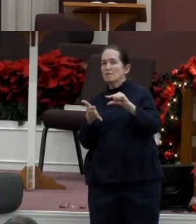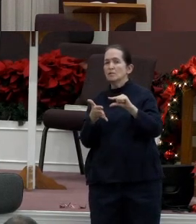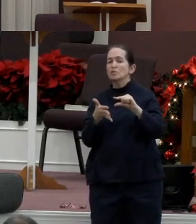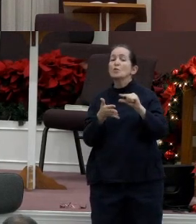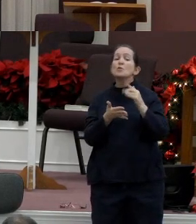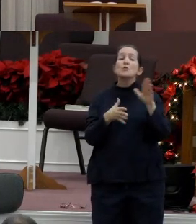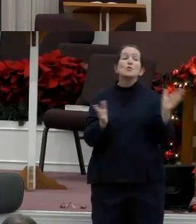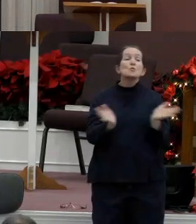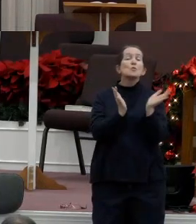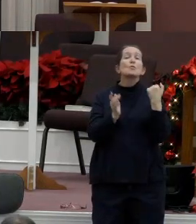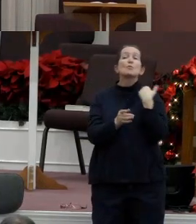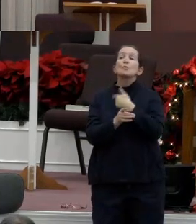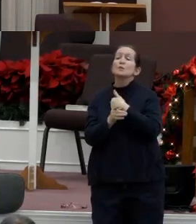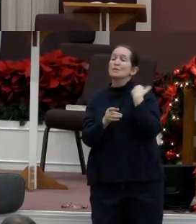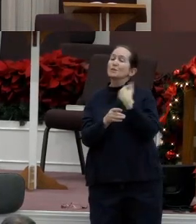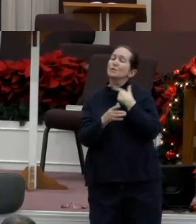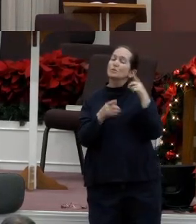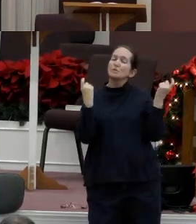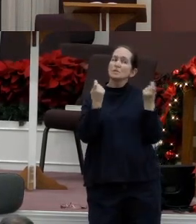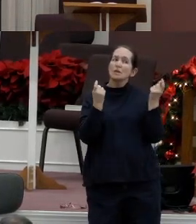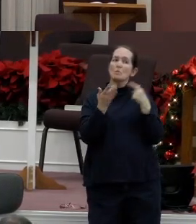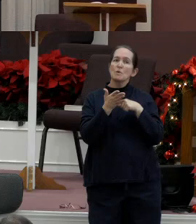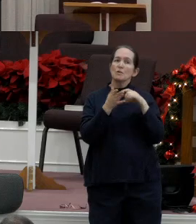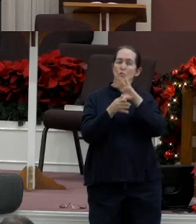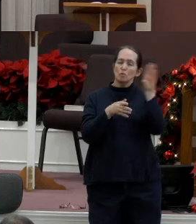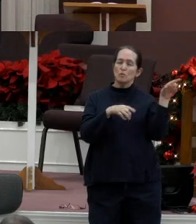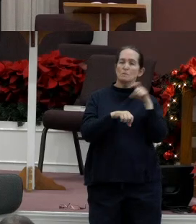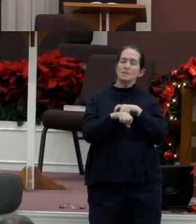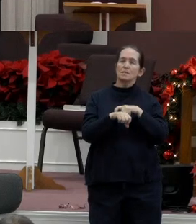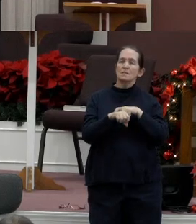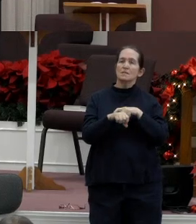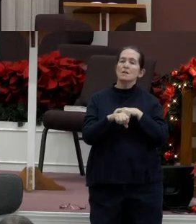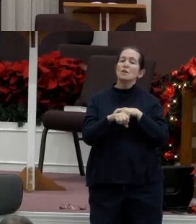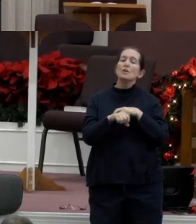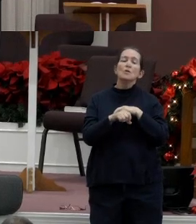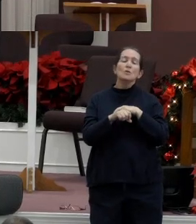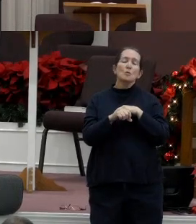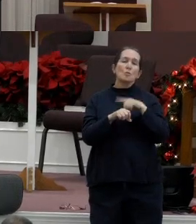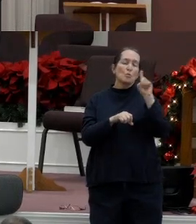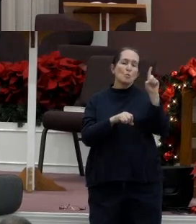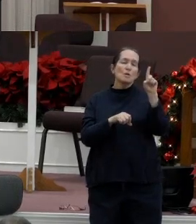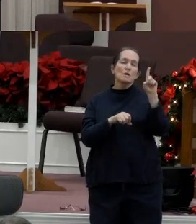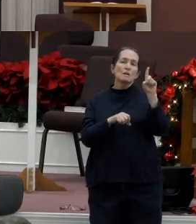to encourage us as we celebrate this Christmas season. Number one,